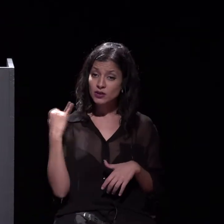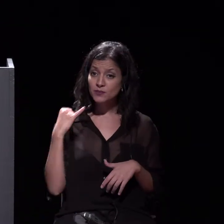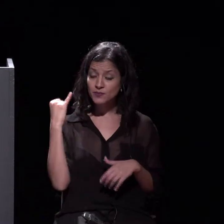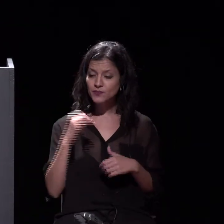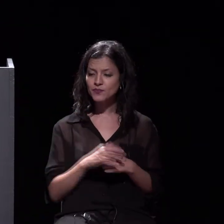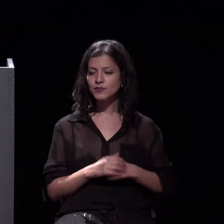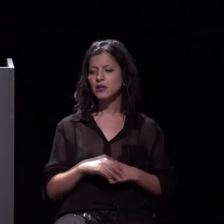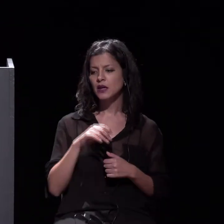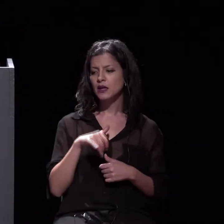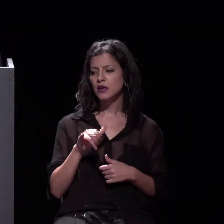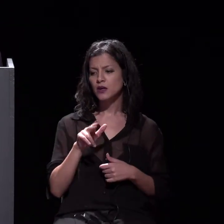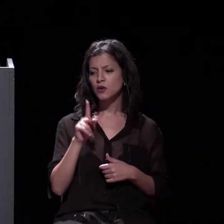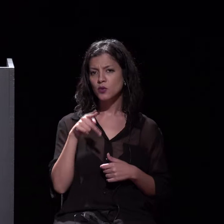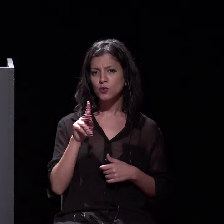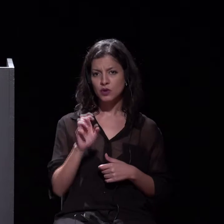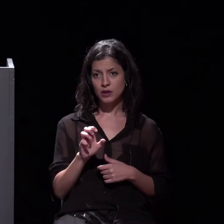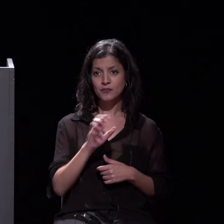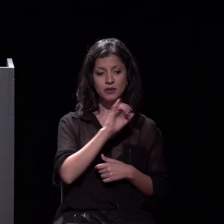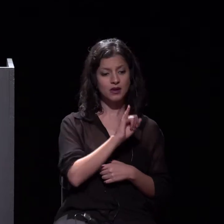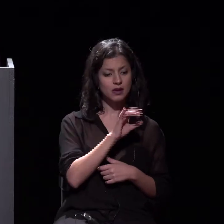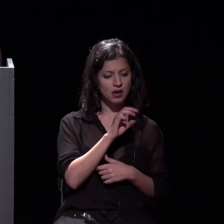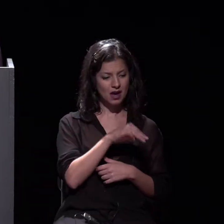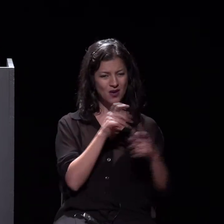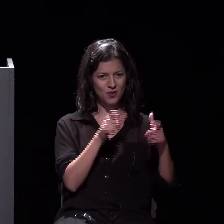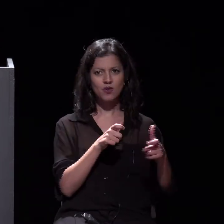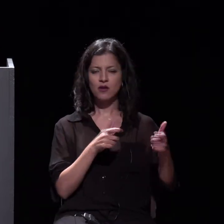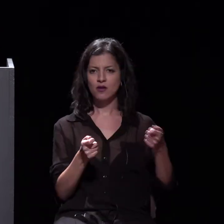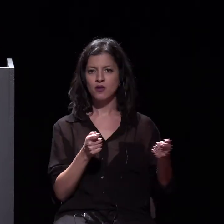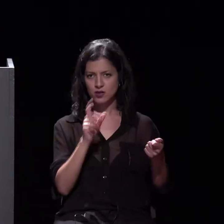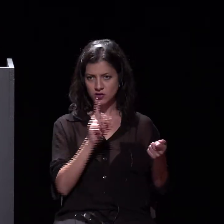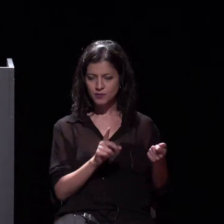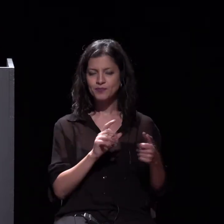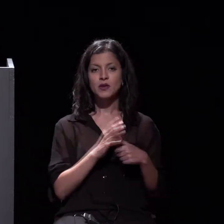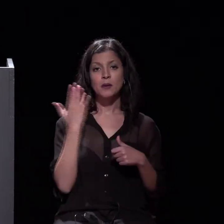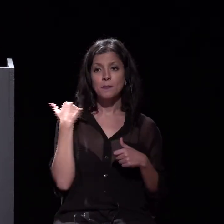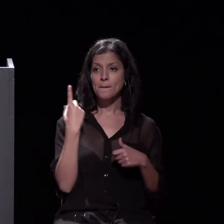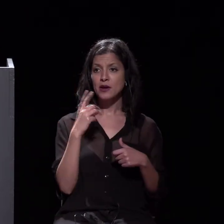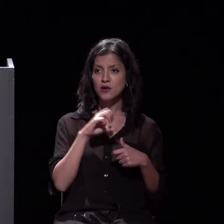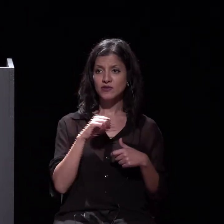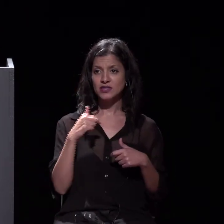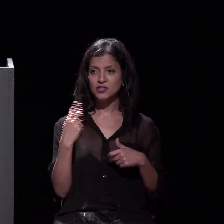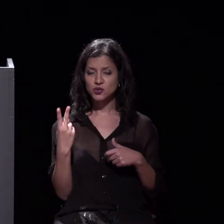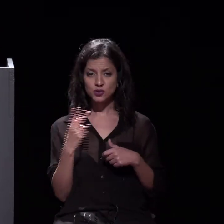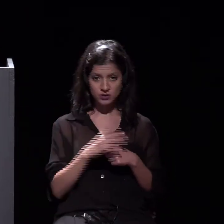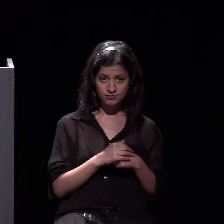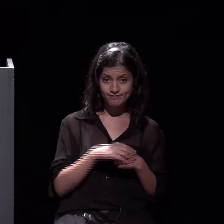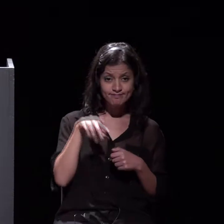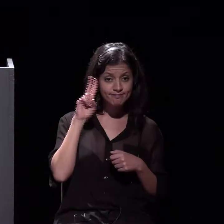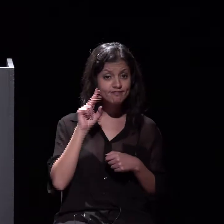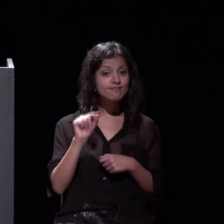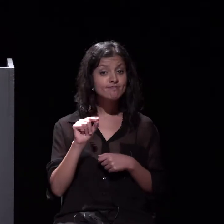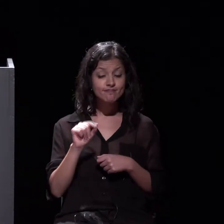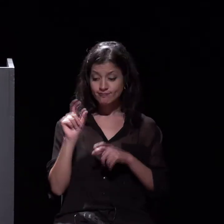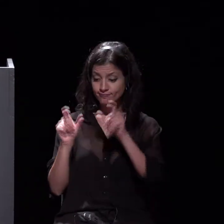'72, has recalled that the only two people that were allowed to arrive at